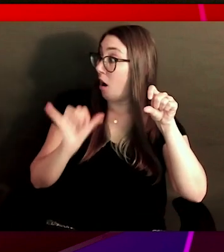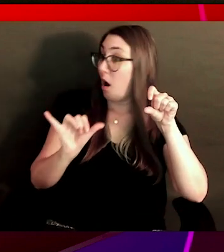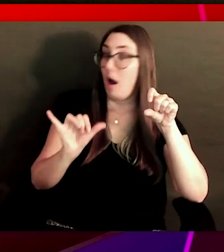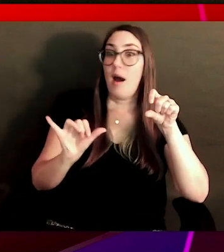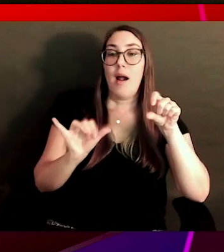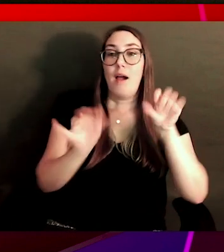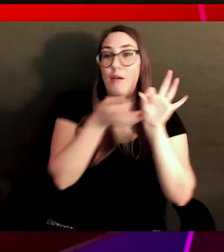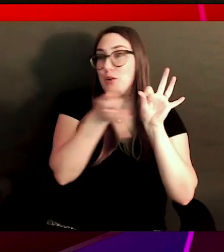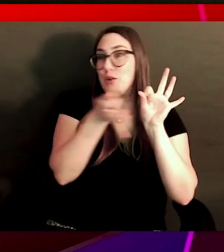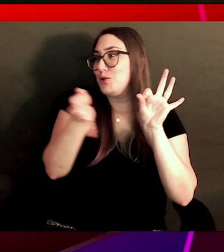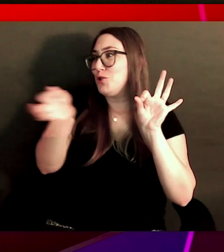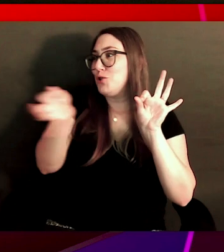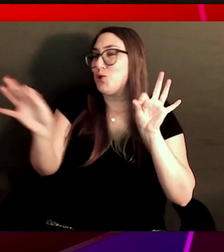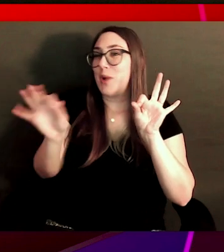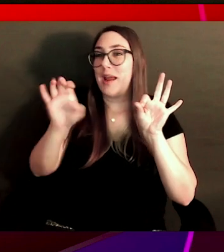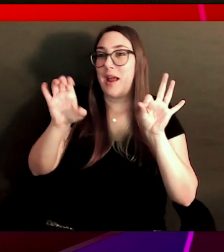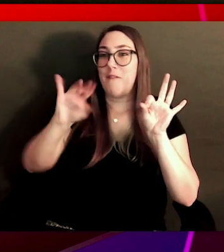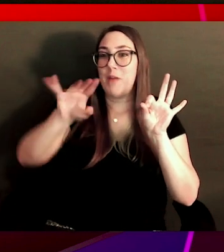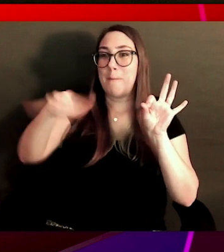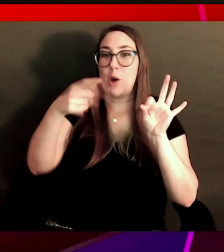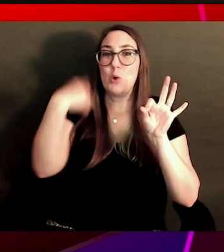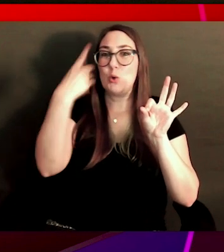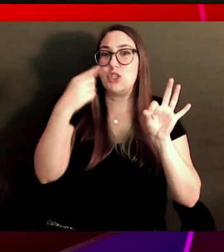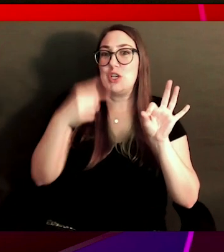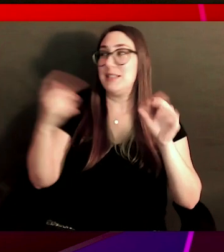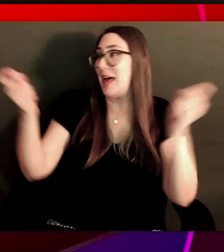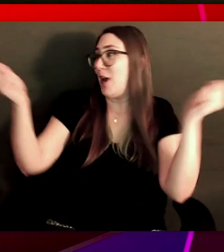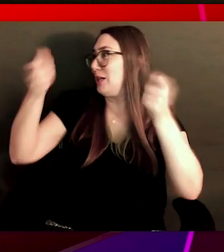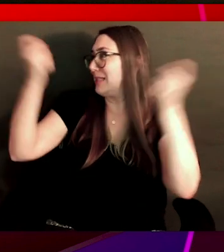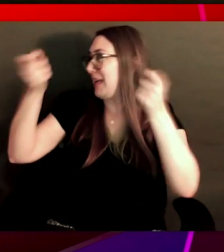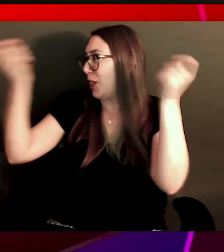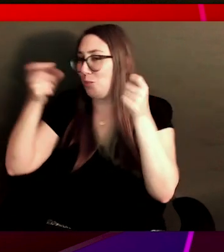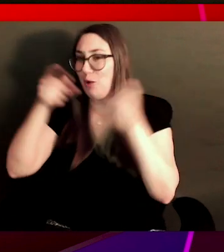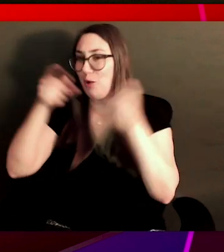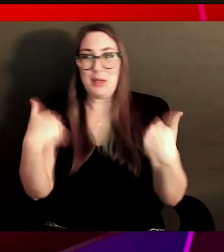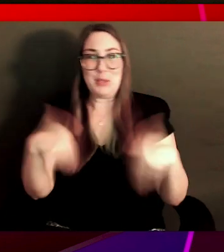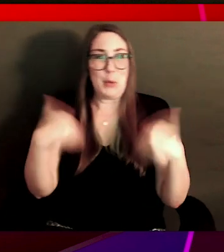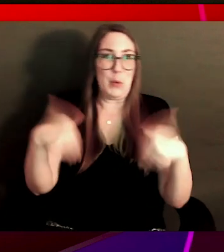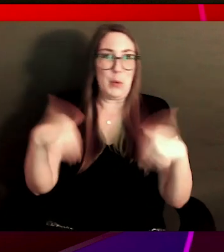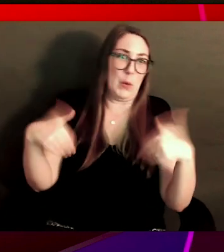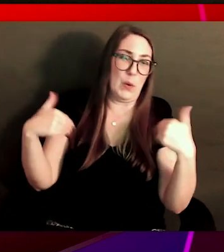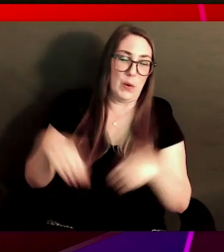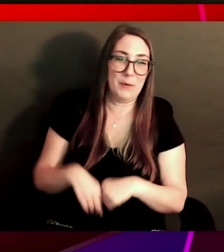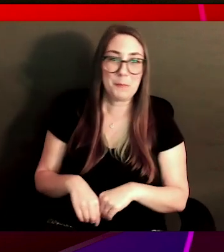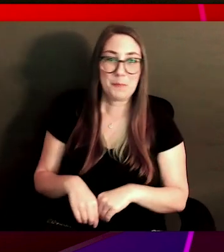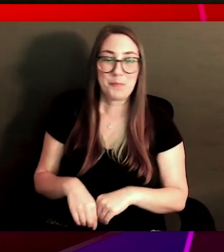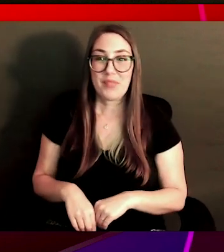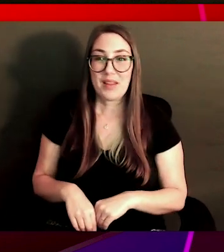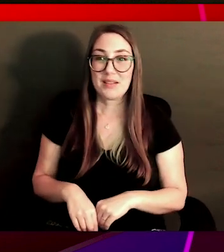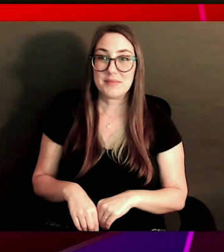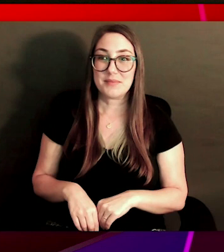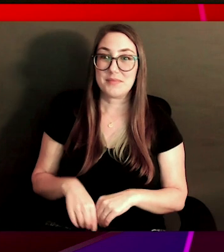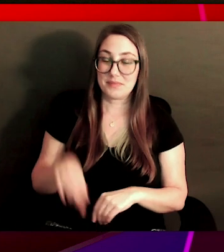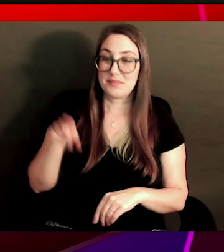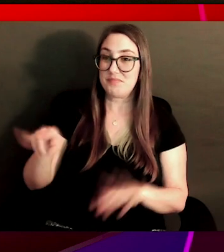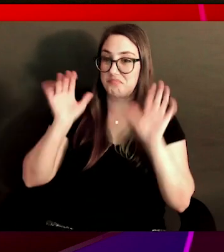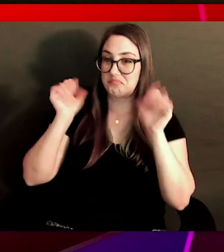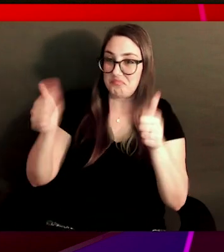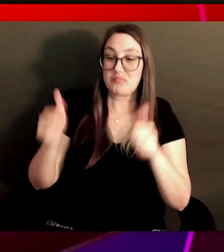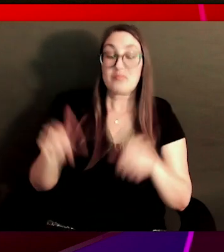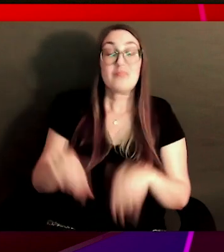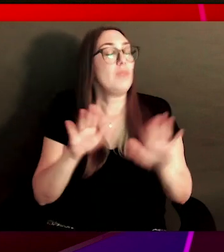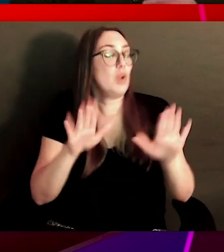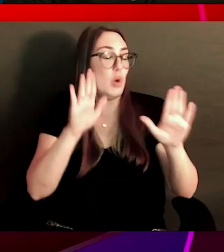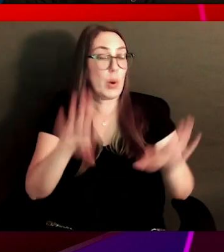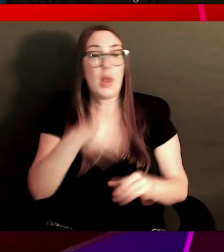emojis that are celebrating this also. Nice. So glad you to are, hear. You're landing this. Yeah, perfect. One final really unique